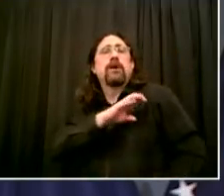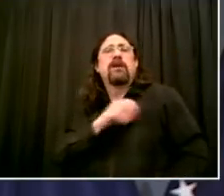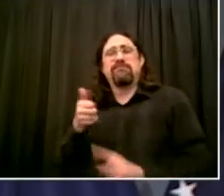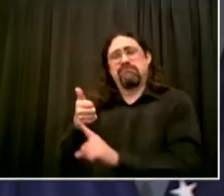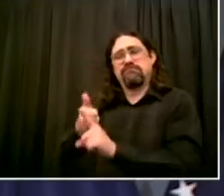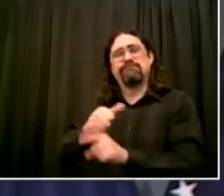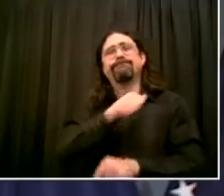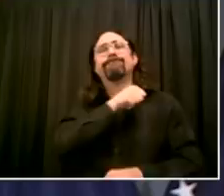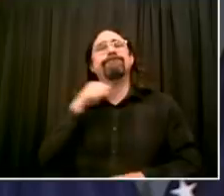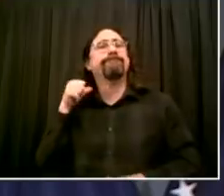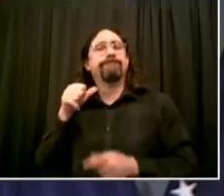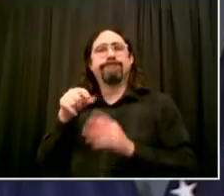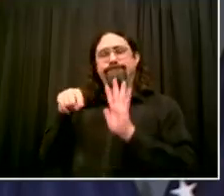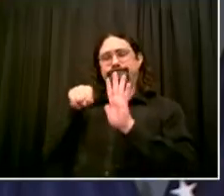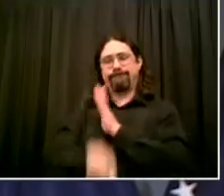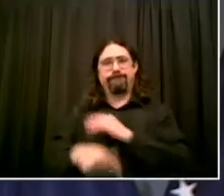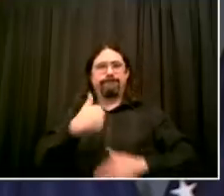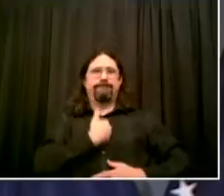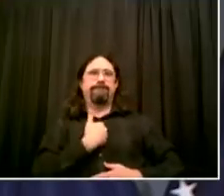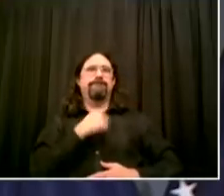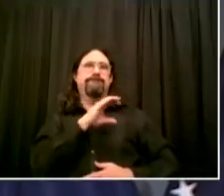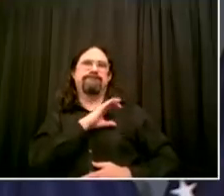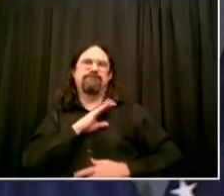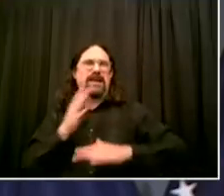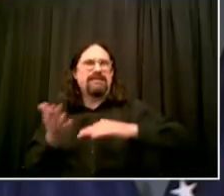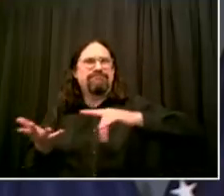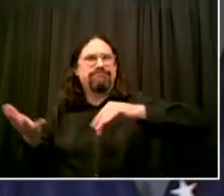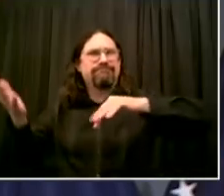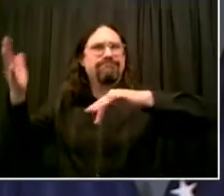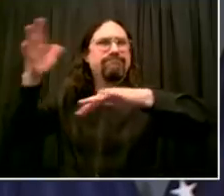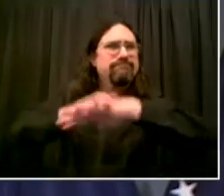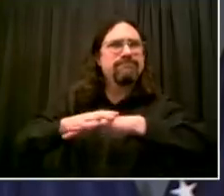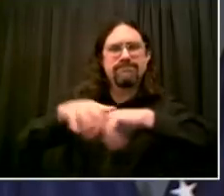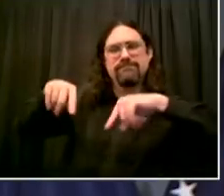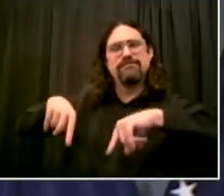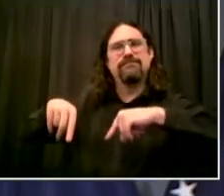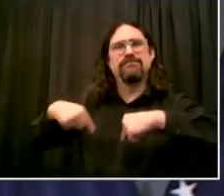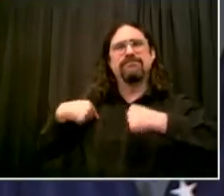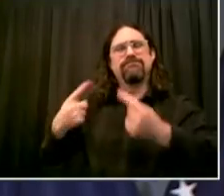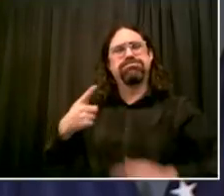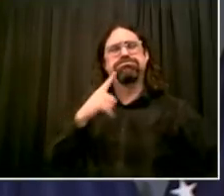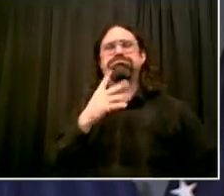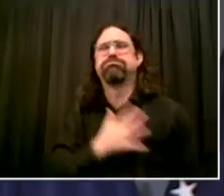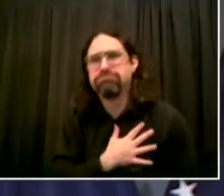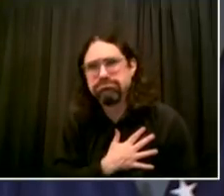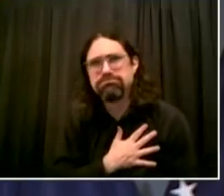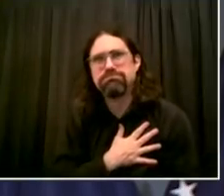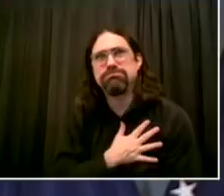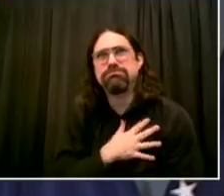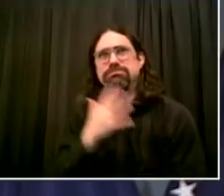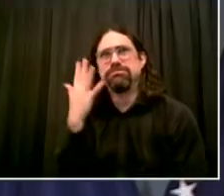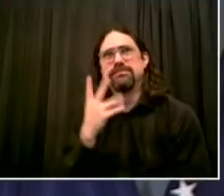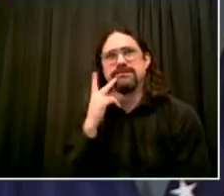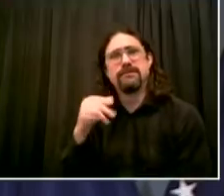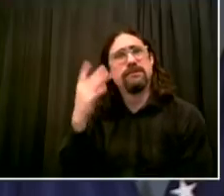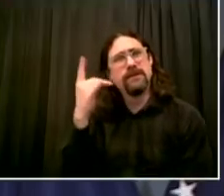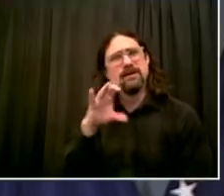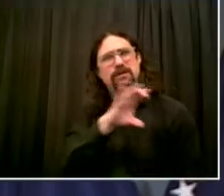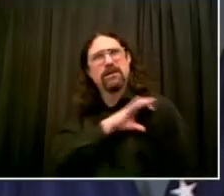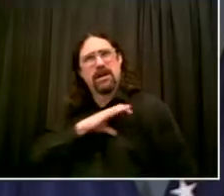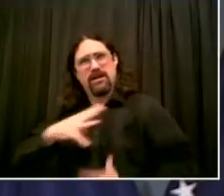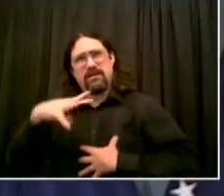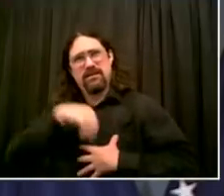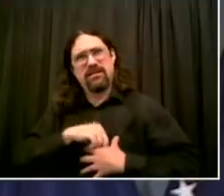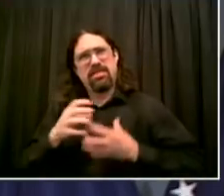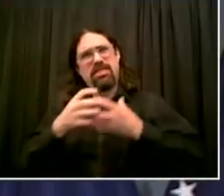violence, interpersonal violence, that comes from pain, and we have to help people heal. We hear the cry in the streets, we